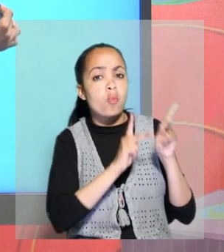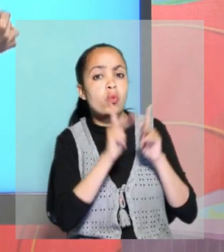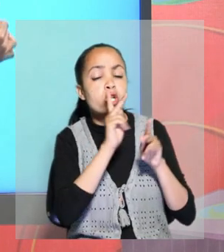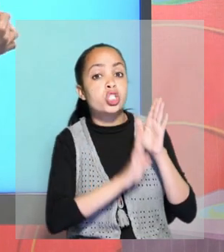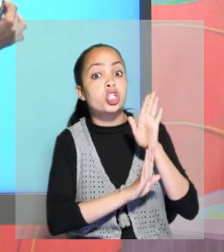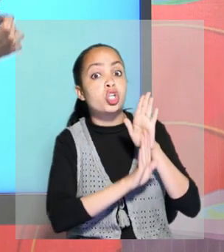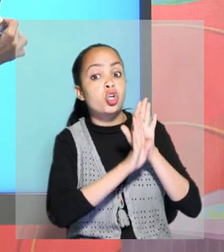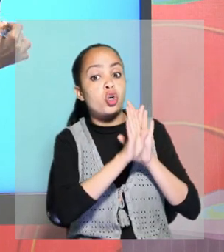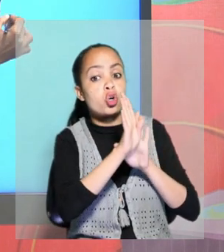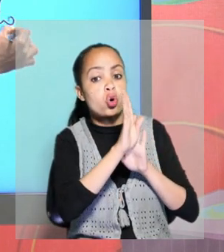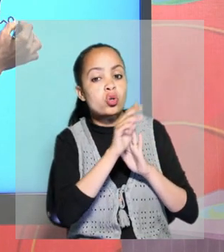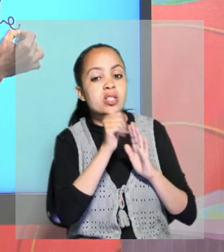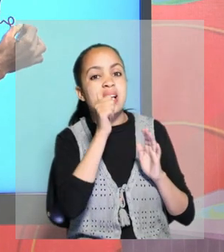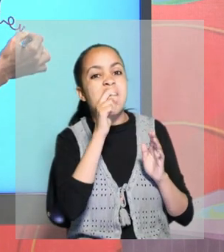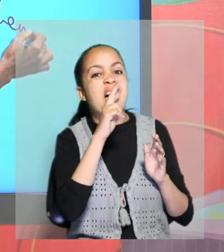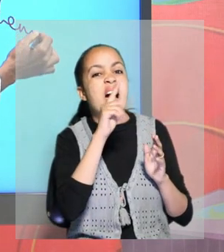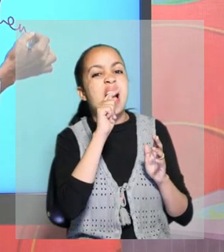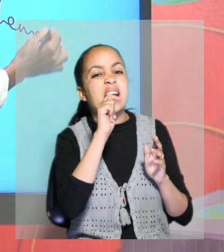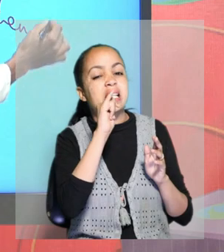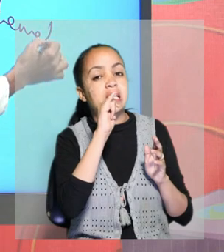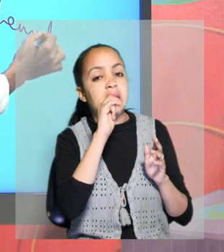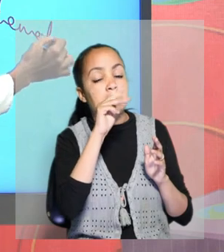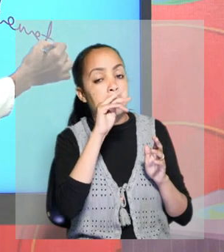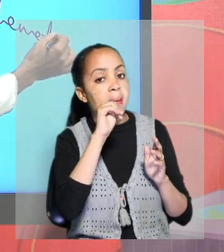can be grow arithmetically.